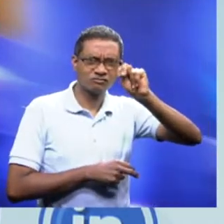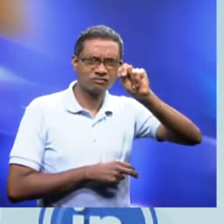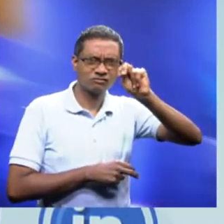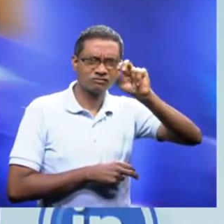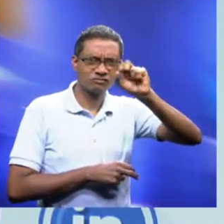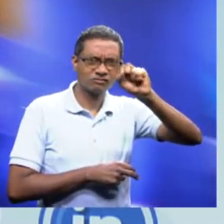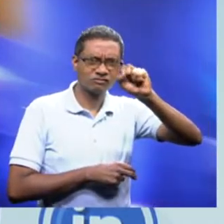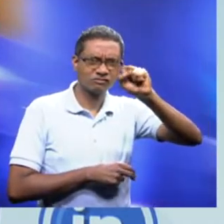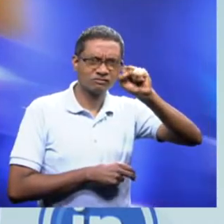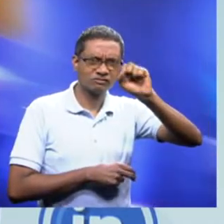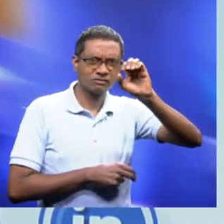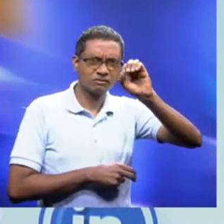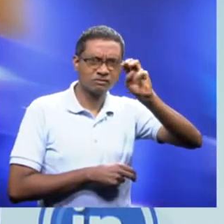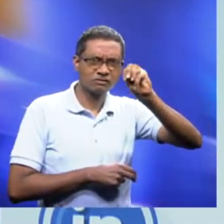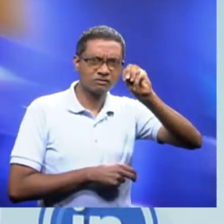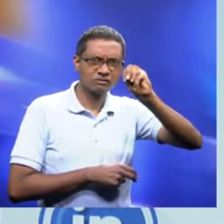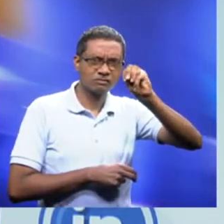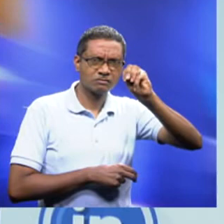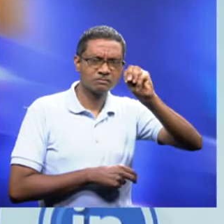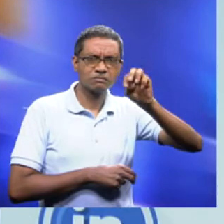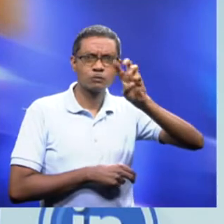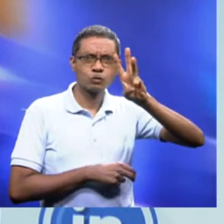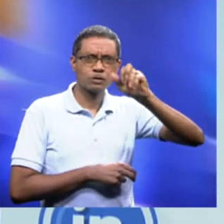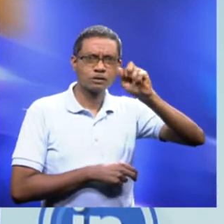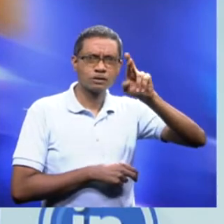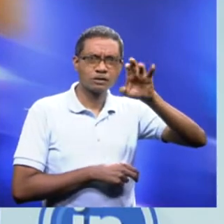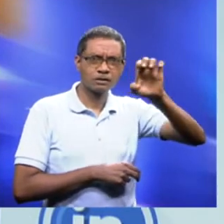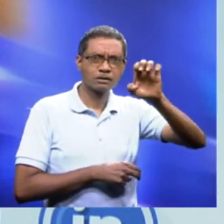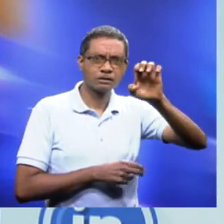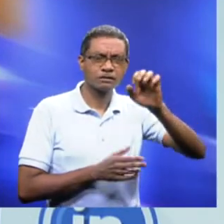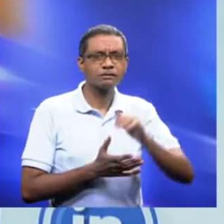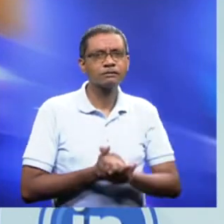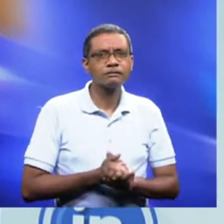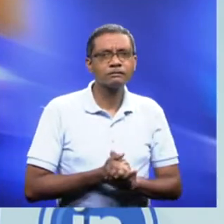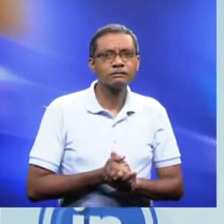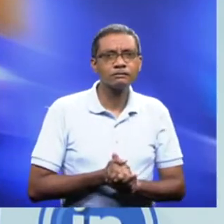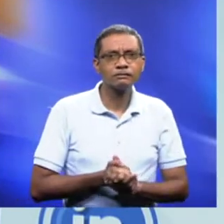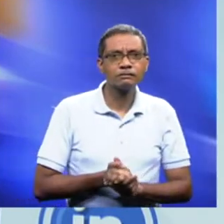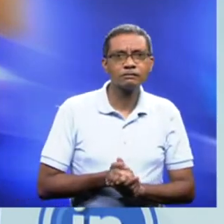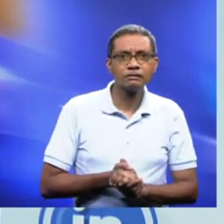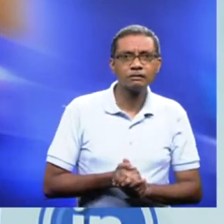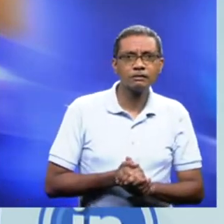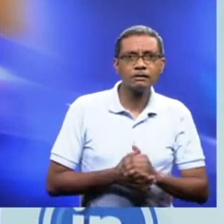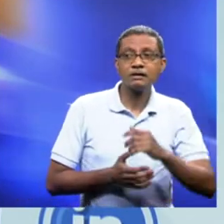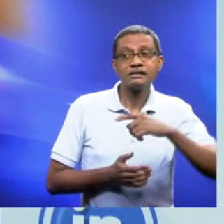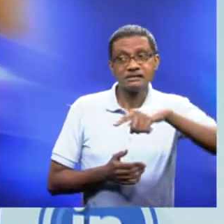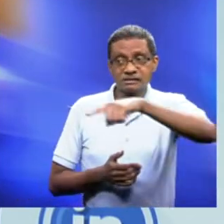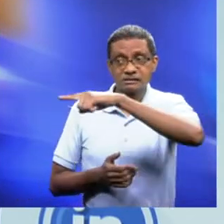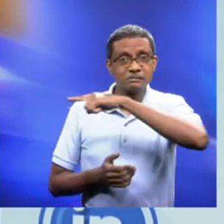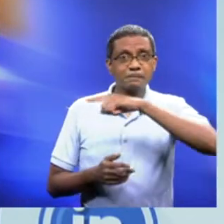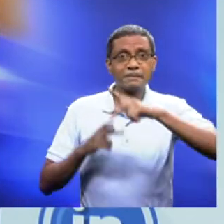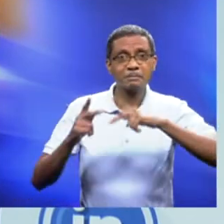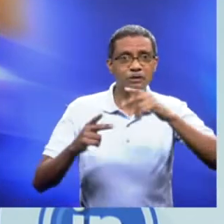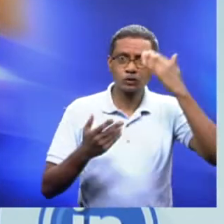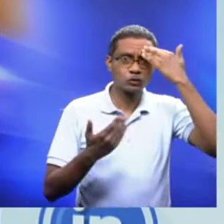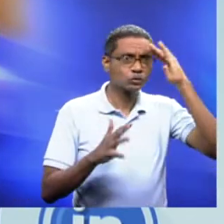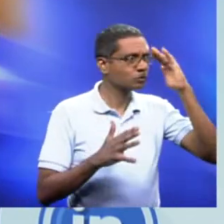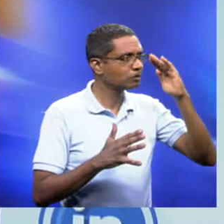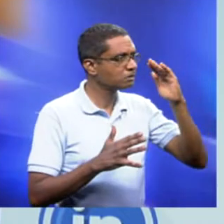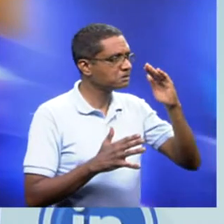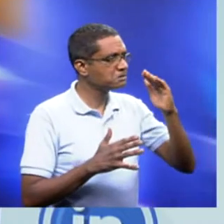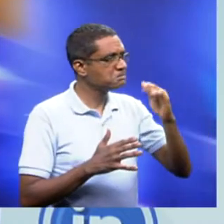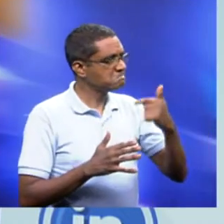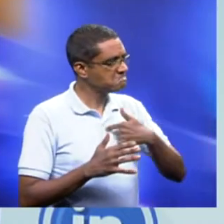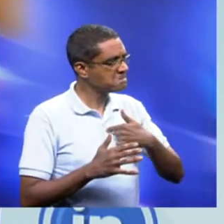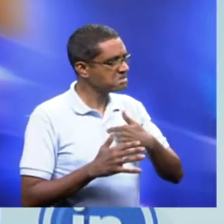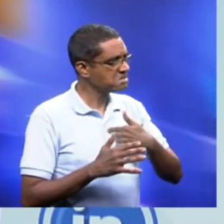they are not conscious that they can become a victim of that. Right now,